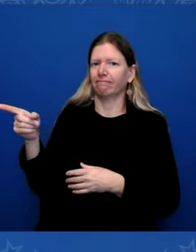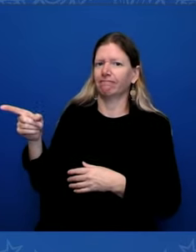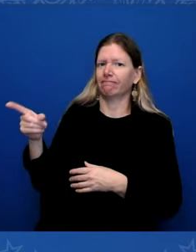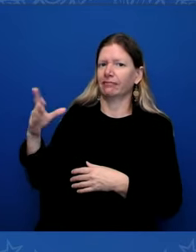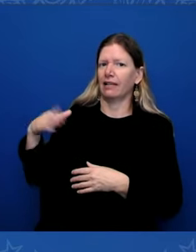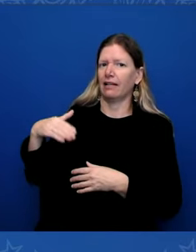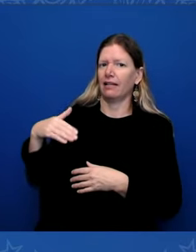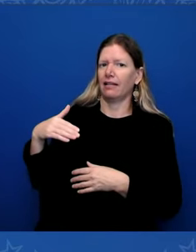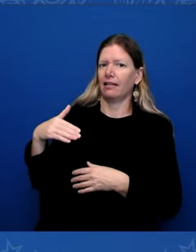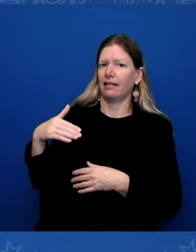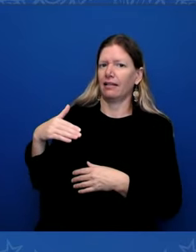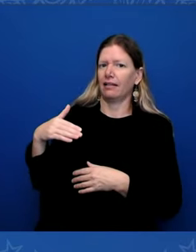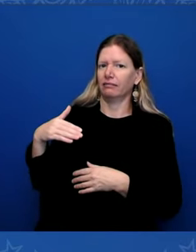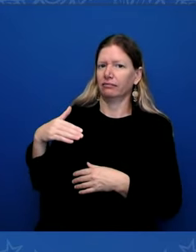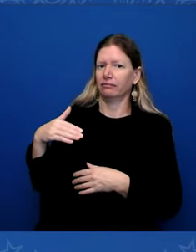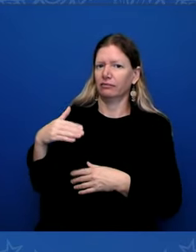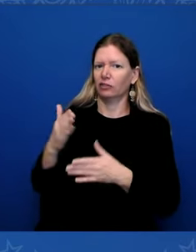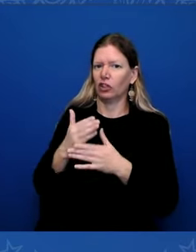bed.